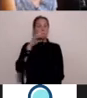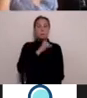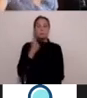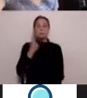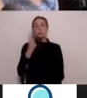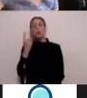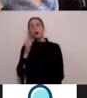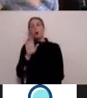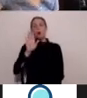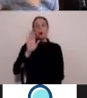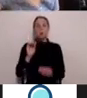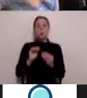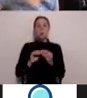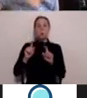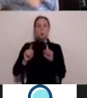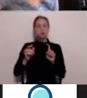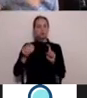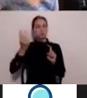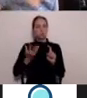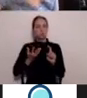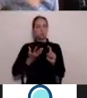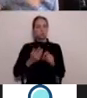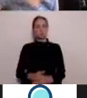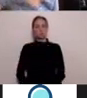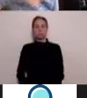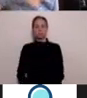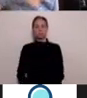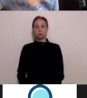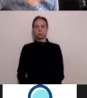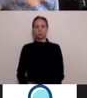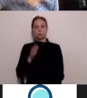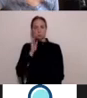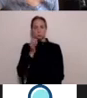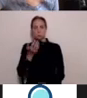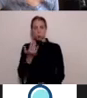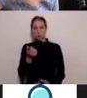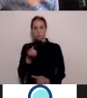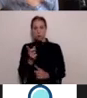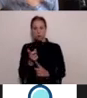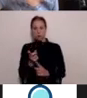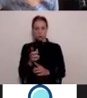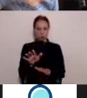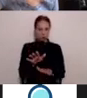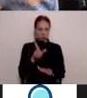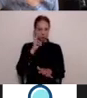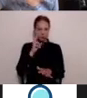question. Please feel free to shoot it now. We'll give a few seconds to see if anyone sends anything through.